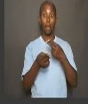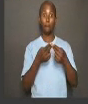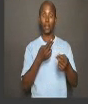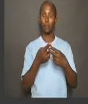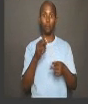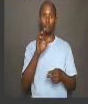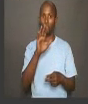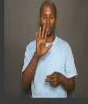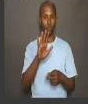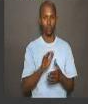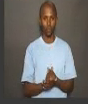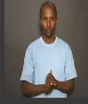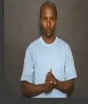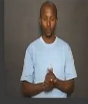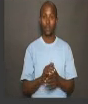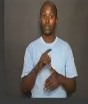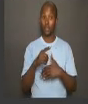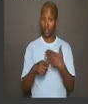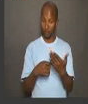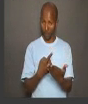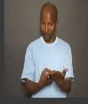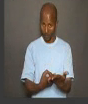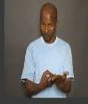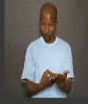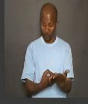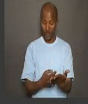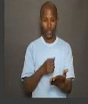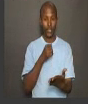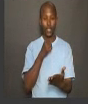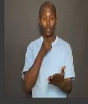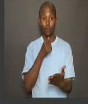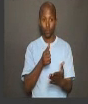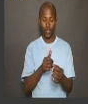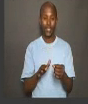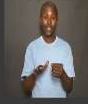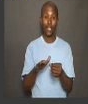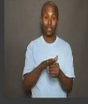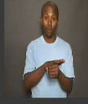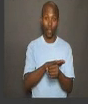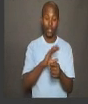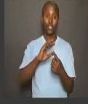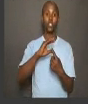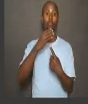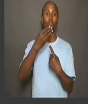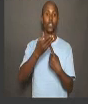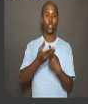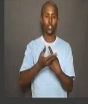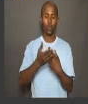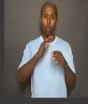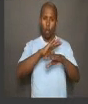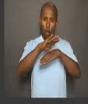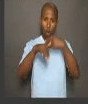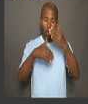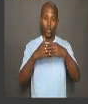5, and thereby does not satisfy the condition that all